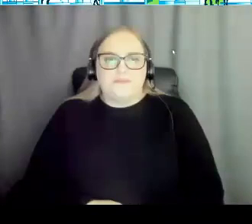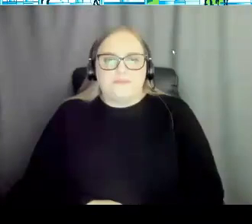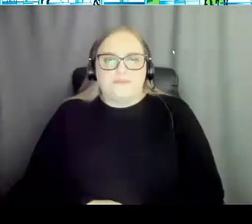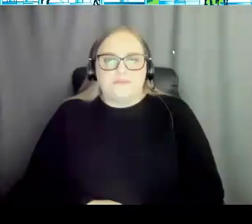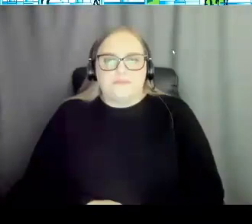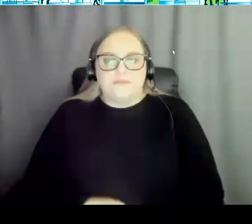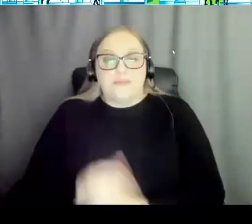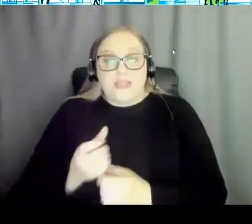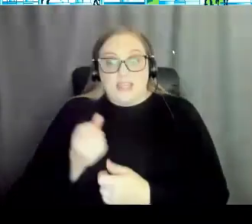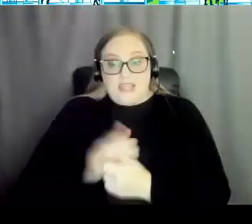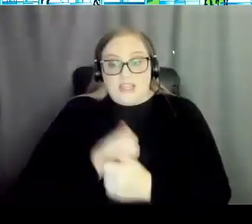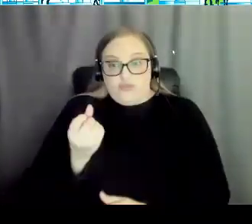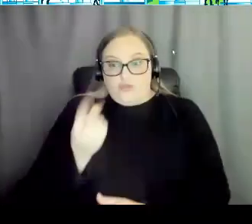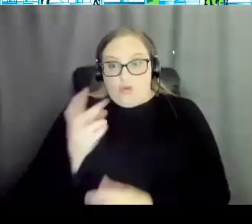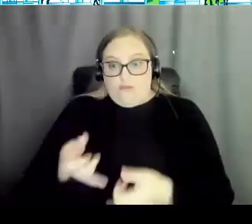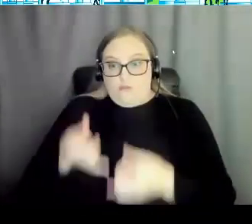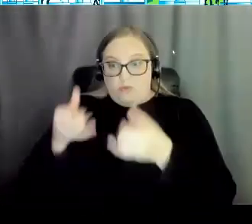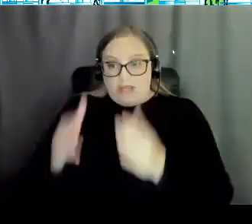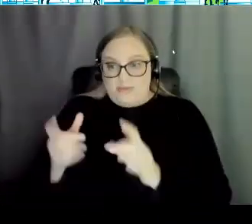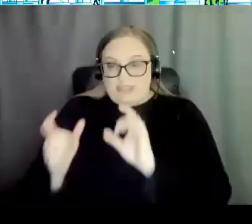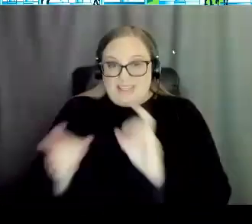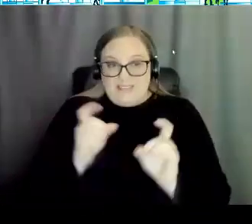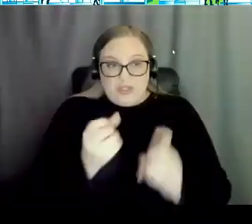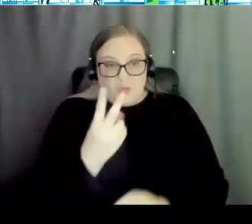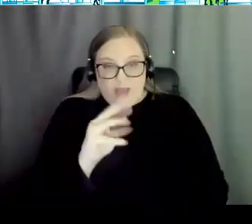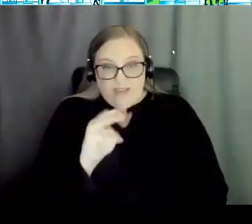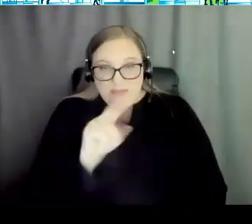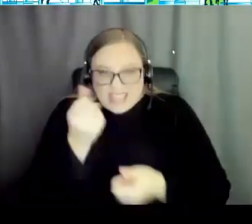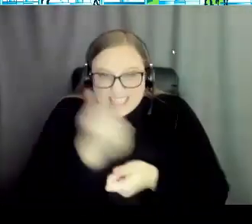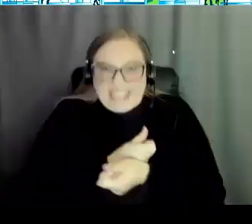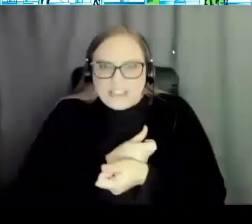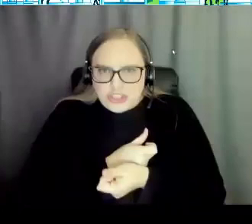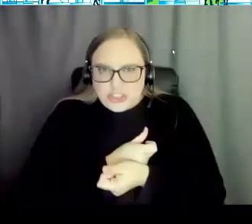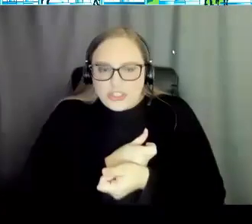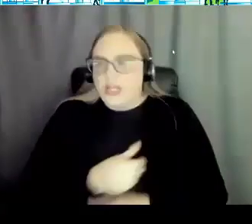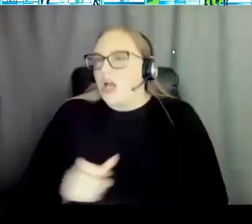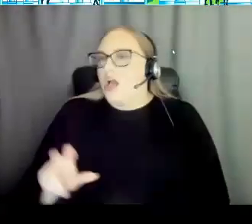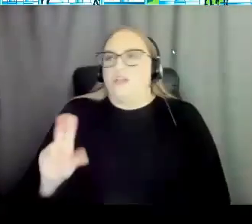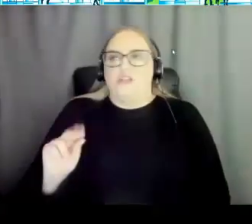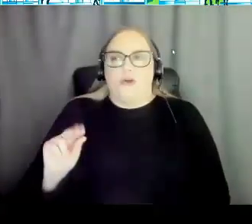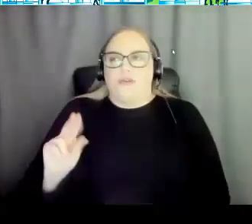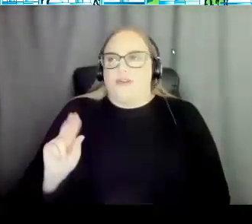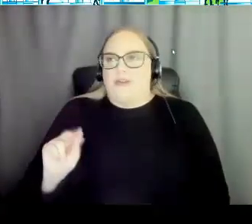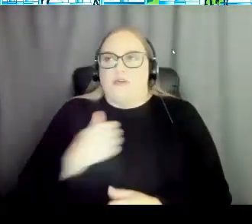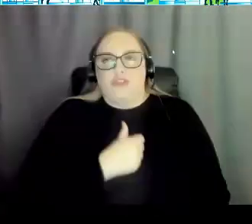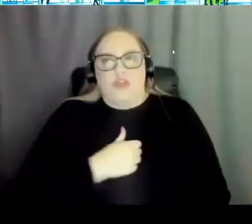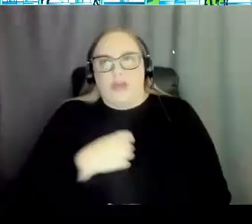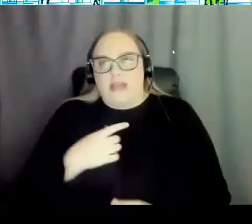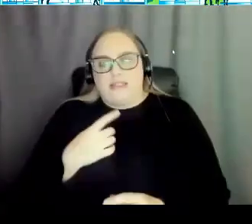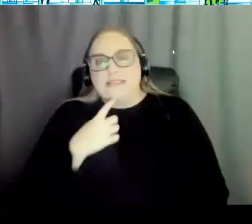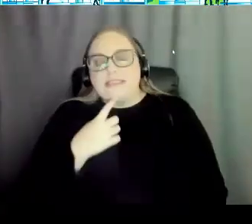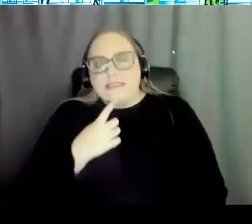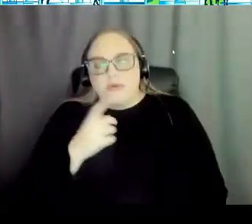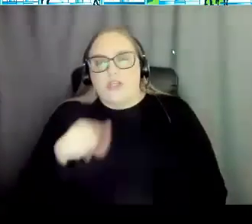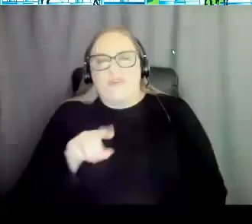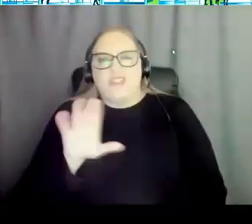of the 12 awardees granted 12 million? No, each of the awardees, sorry to disappoint the awardees in the room. It was 2 million, or around